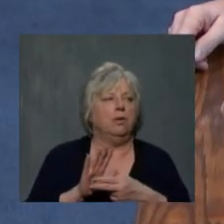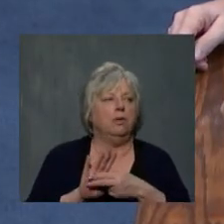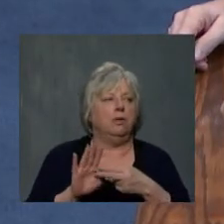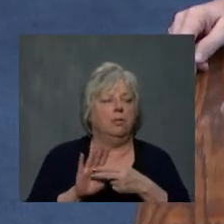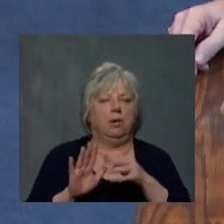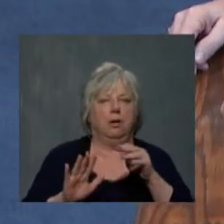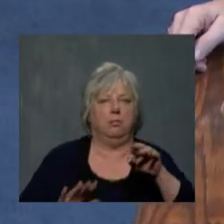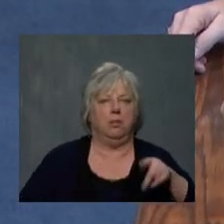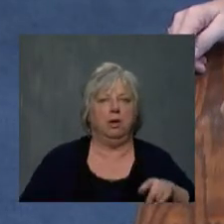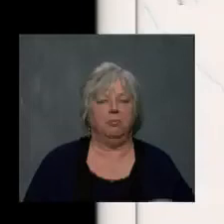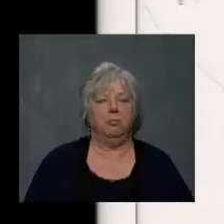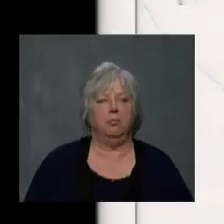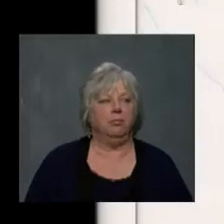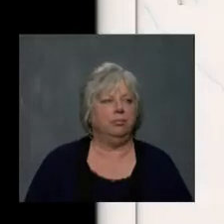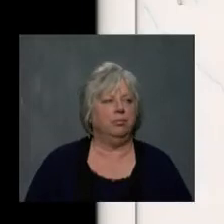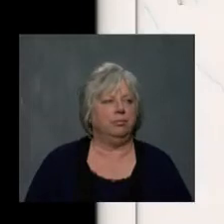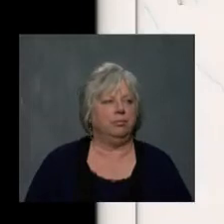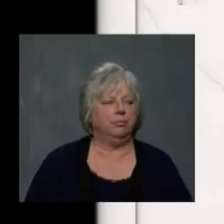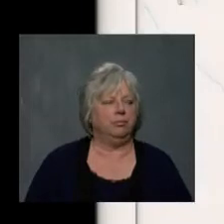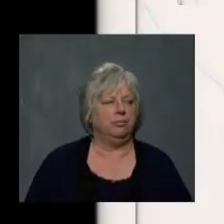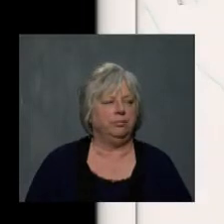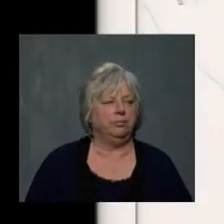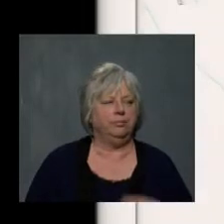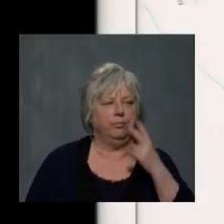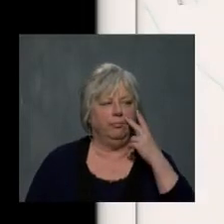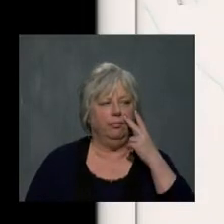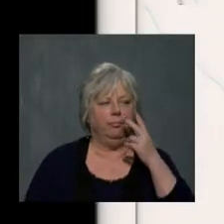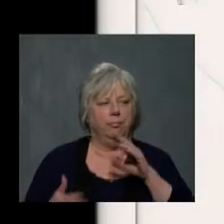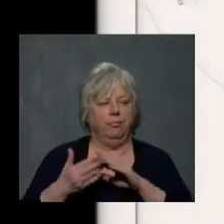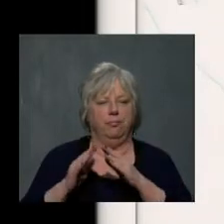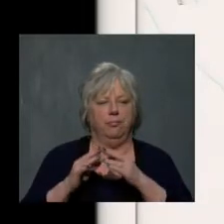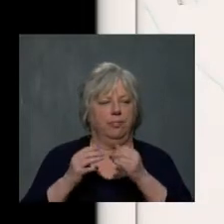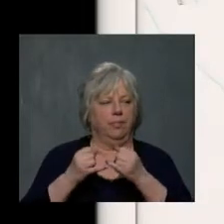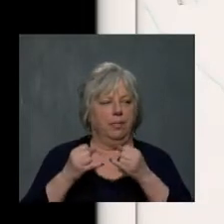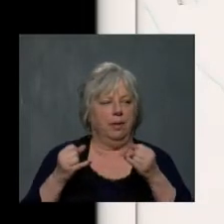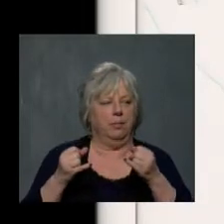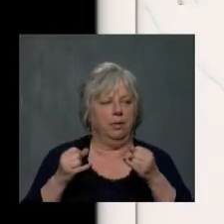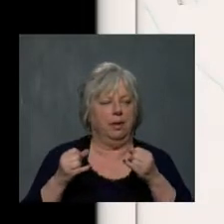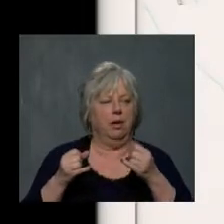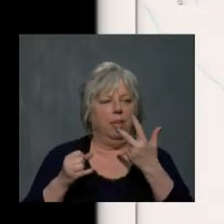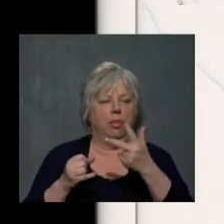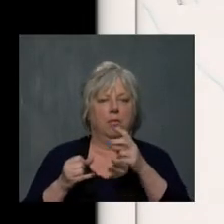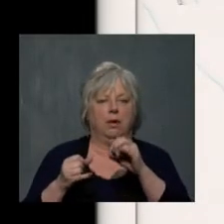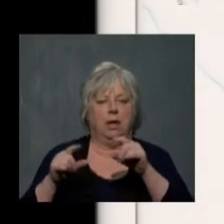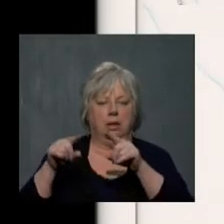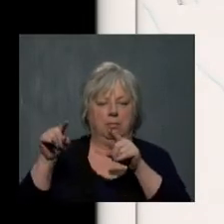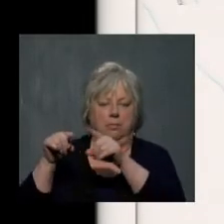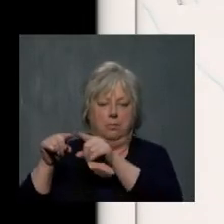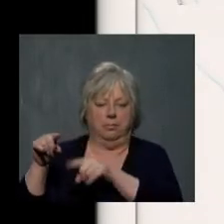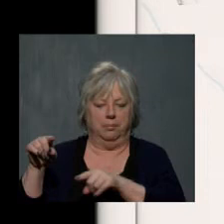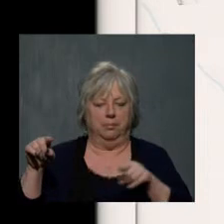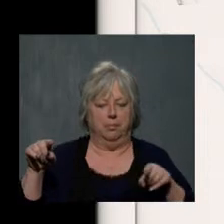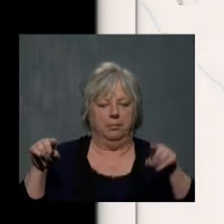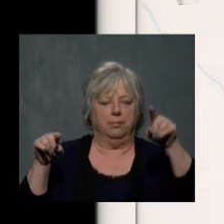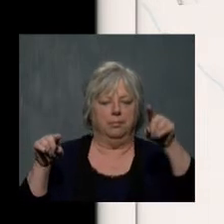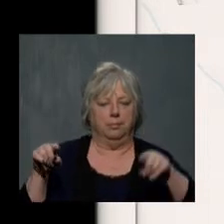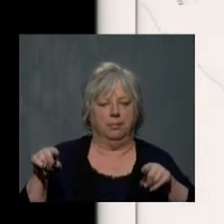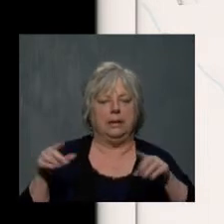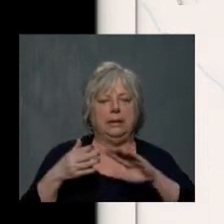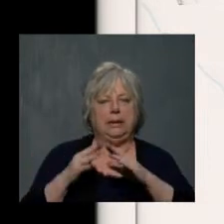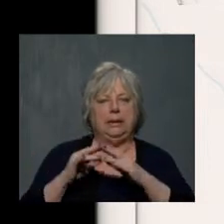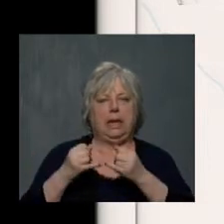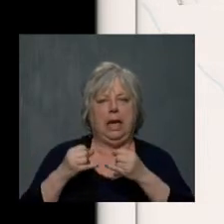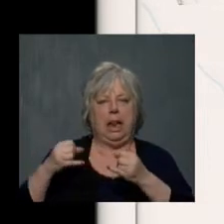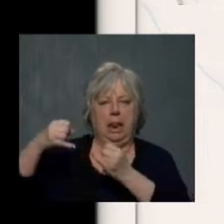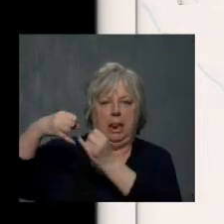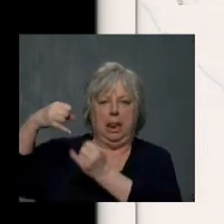see the city limits is adjacent on three of the sides, the east side, the west side, and the south side.